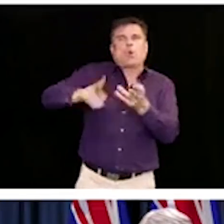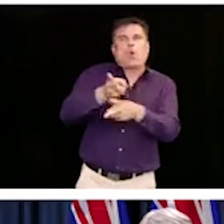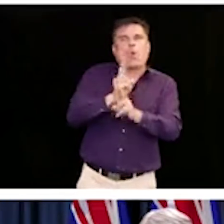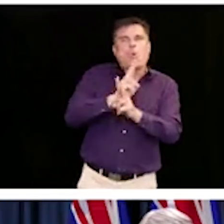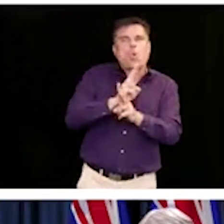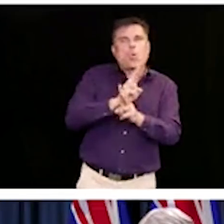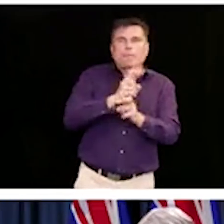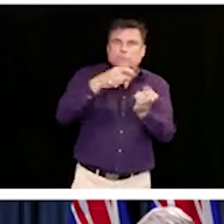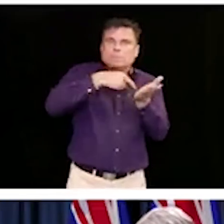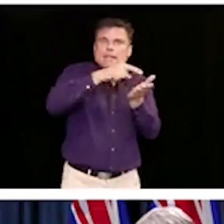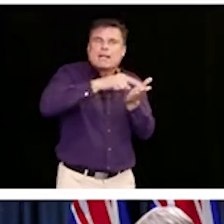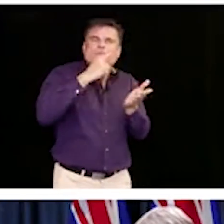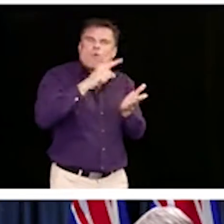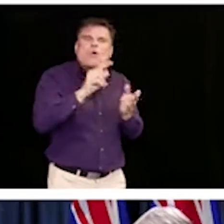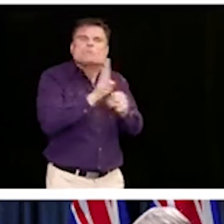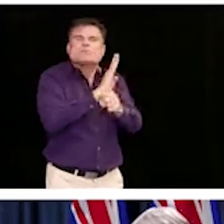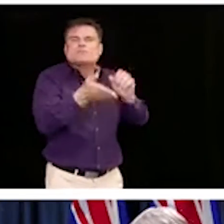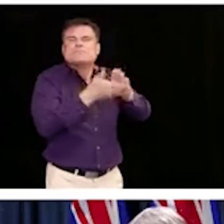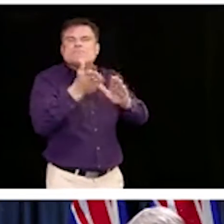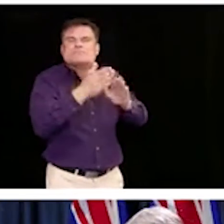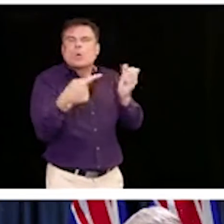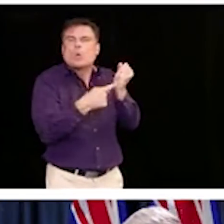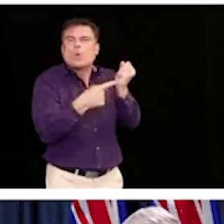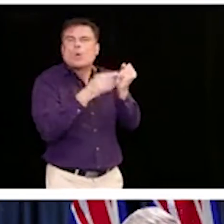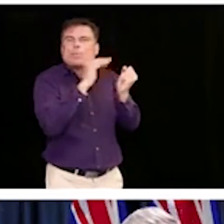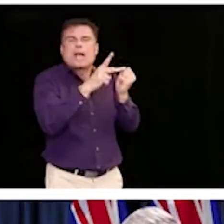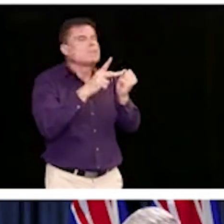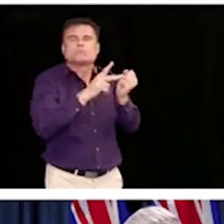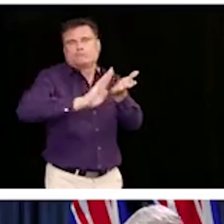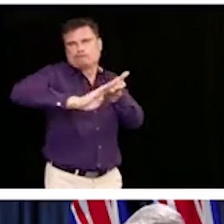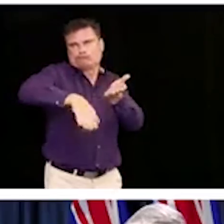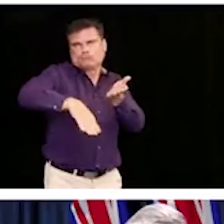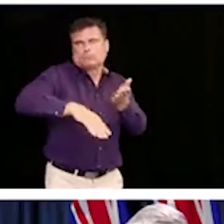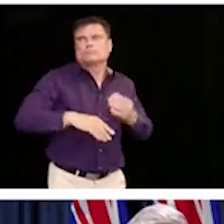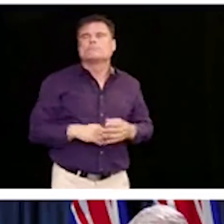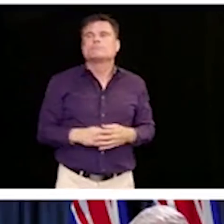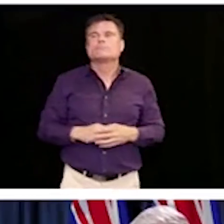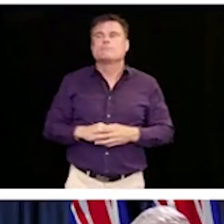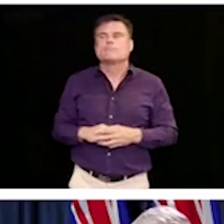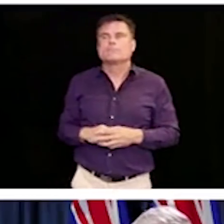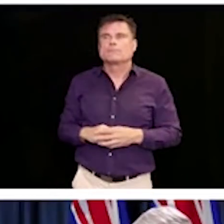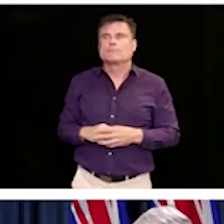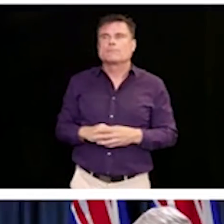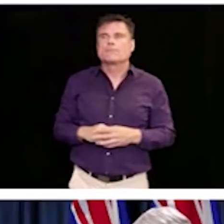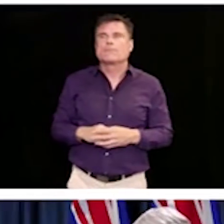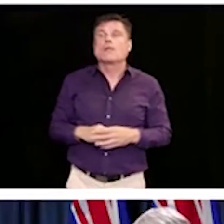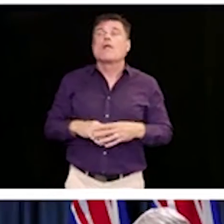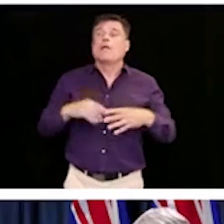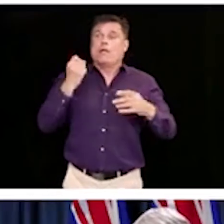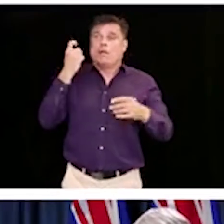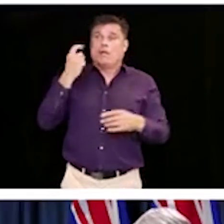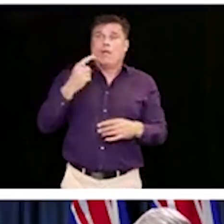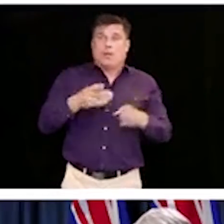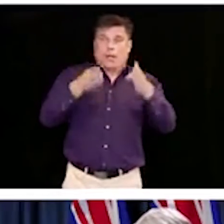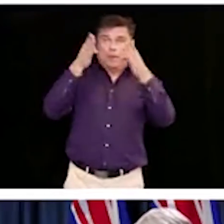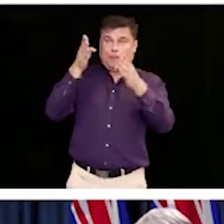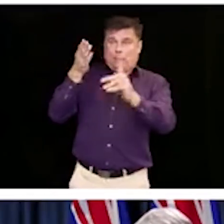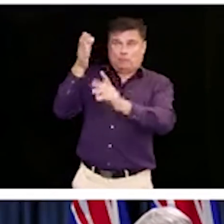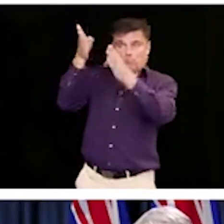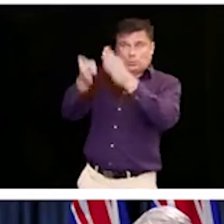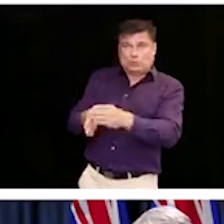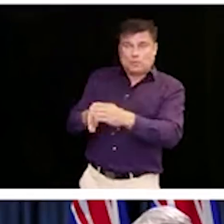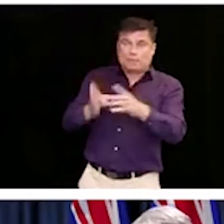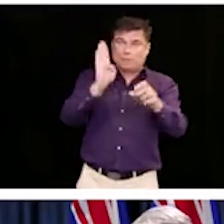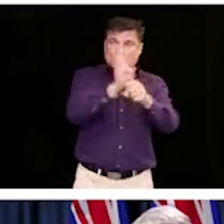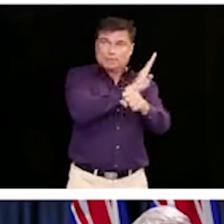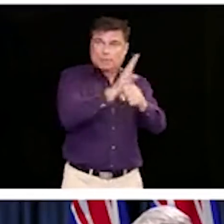rent payments for eligible tenants. And in addition to the broad-based financial supports for individuals and businesses,